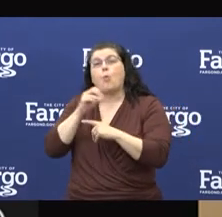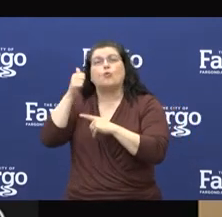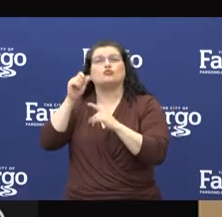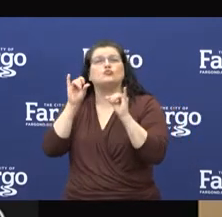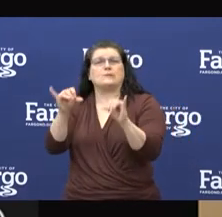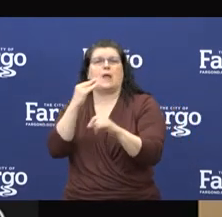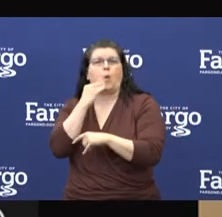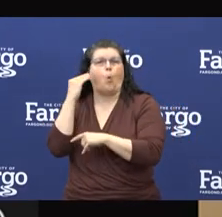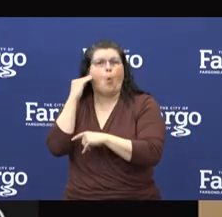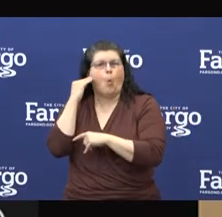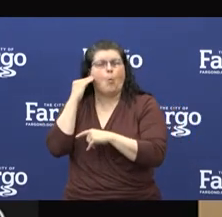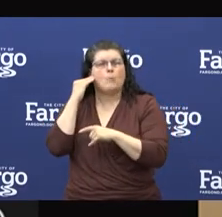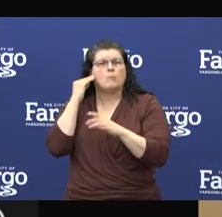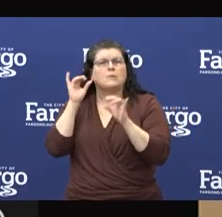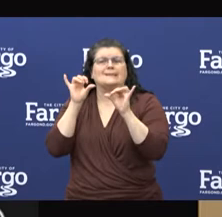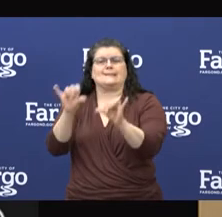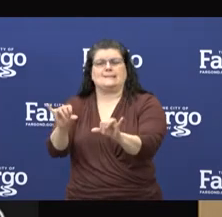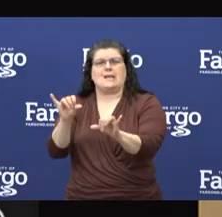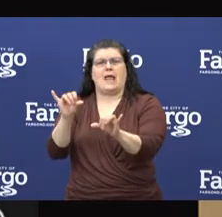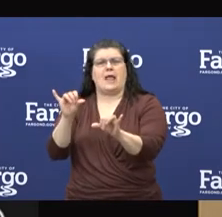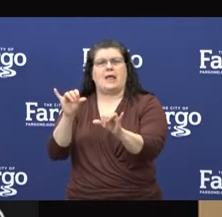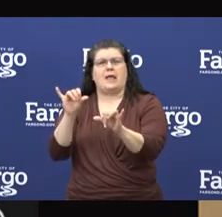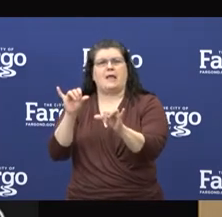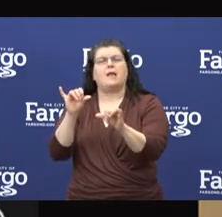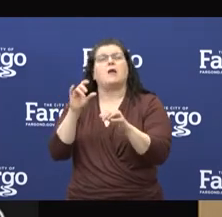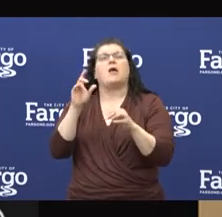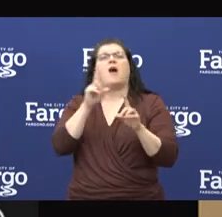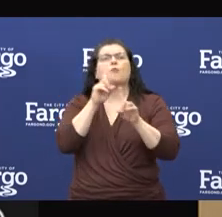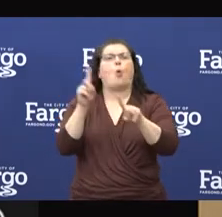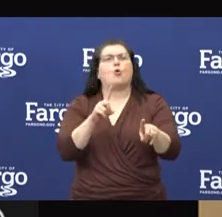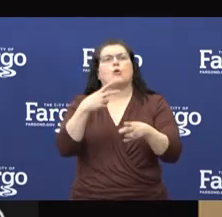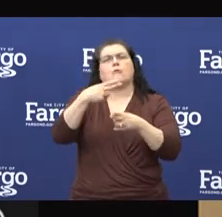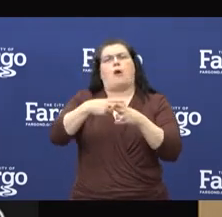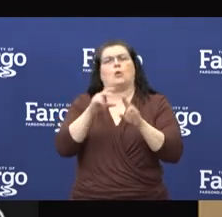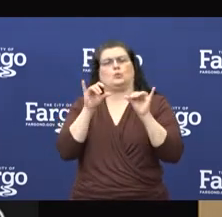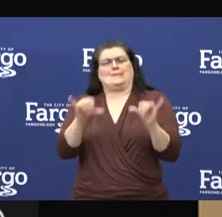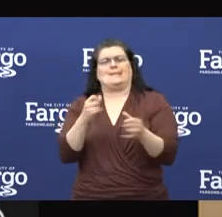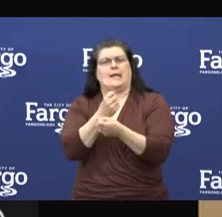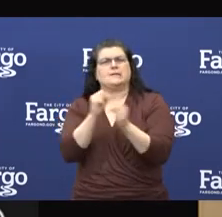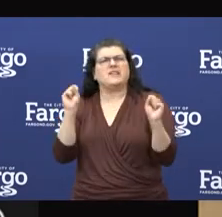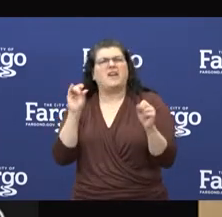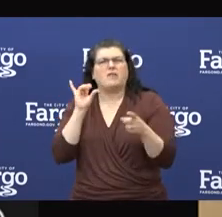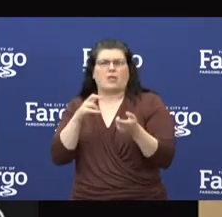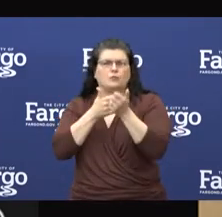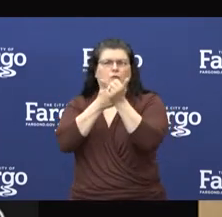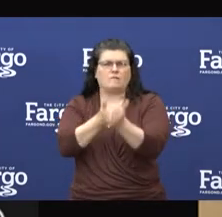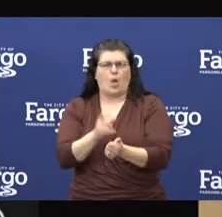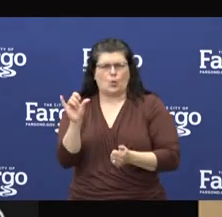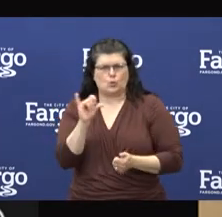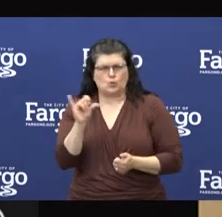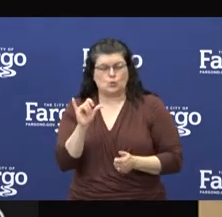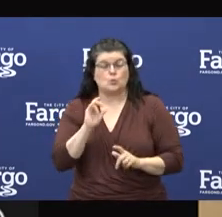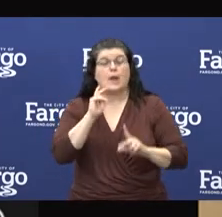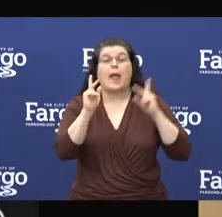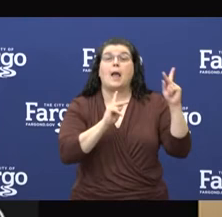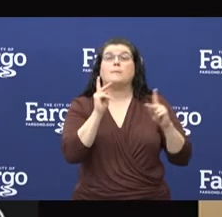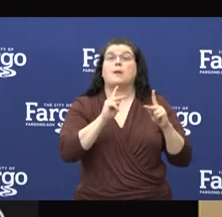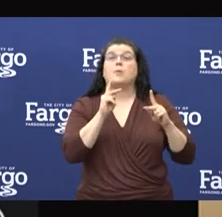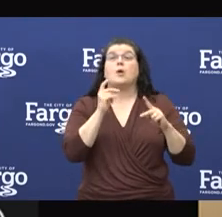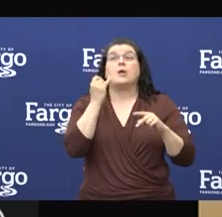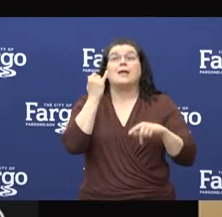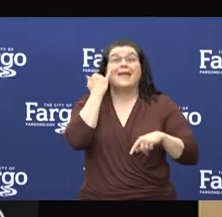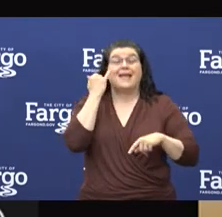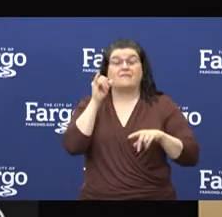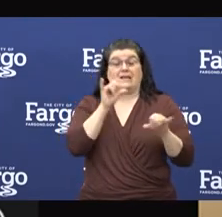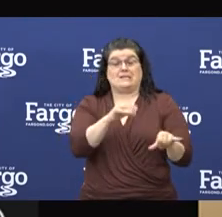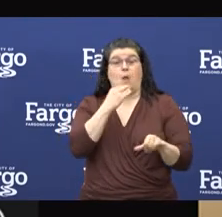of residence and follow the stay safe order. Reach out through virtual methods for those who are continuing to stay at home and protecting